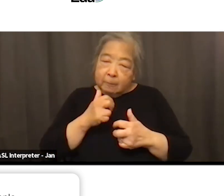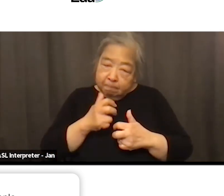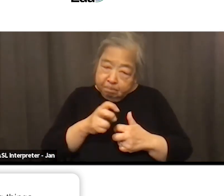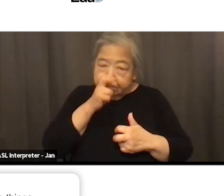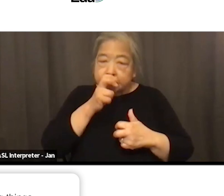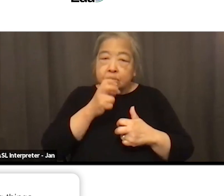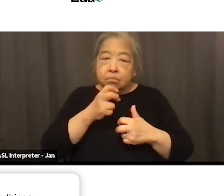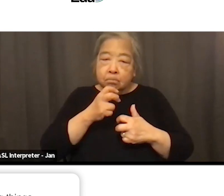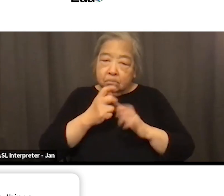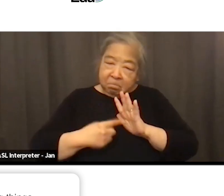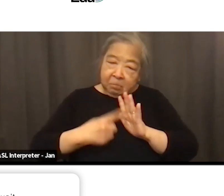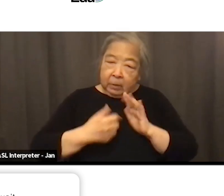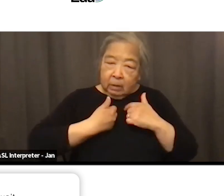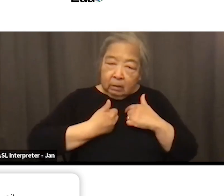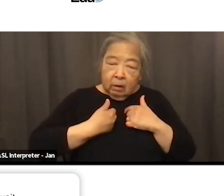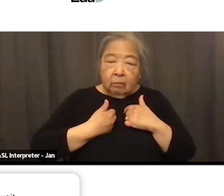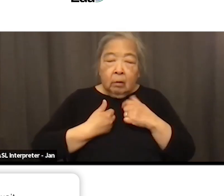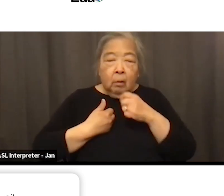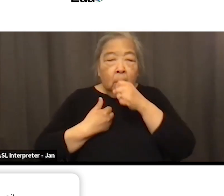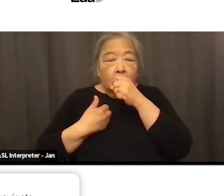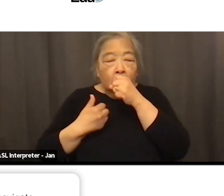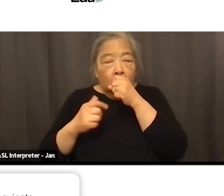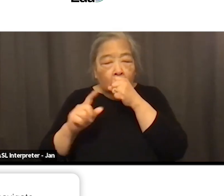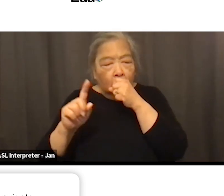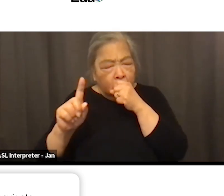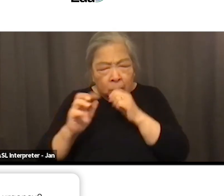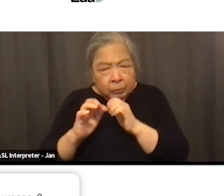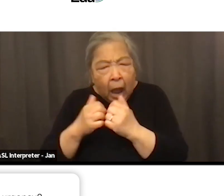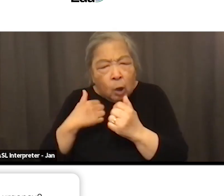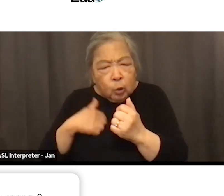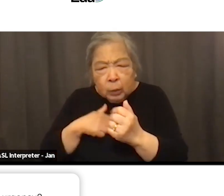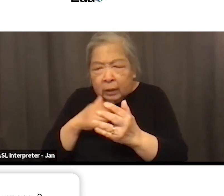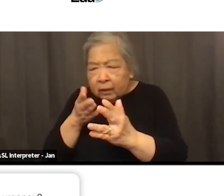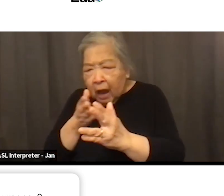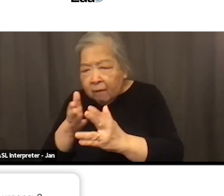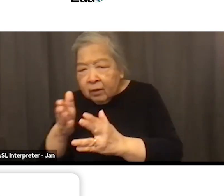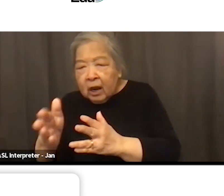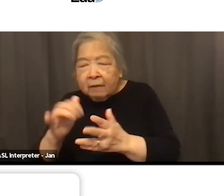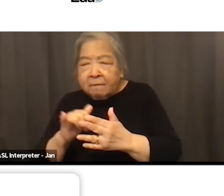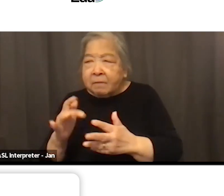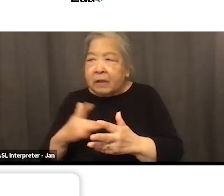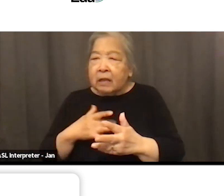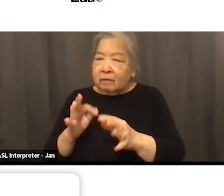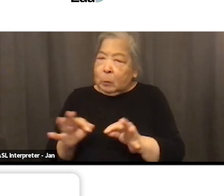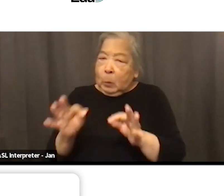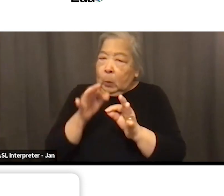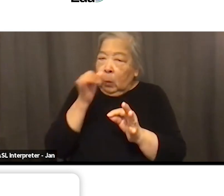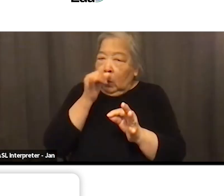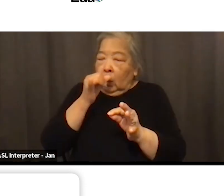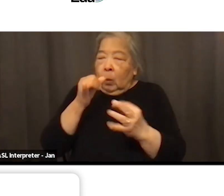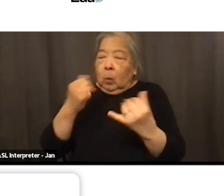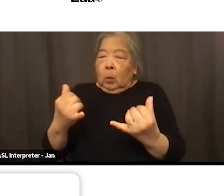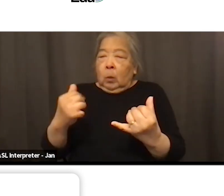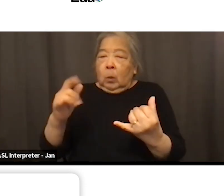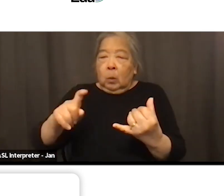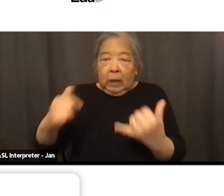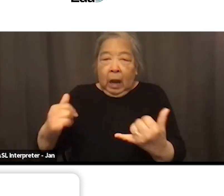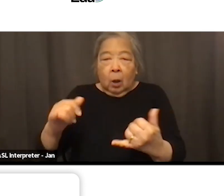nag people into changing things. But then wait, how do we navigate the feelings of urgency? Ashe.